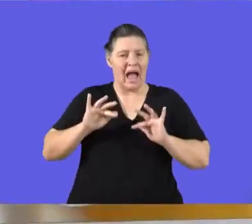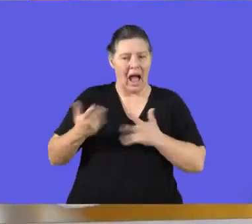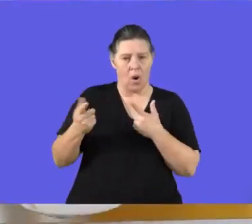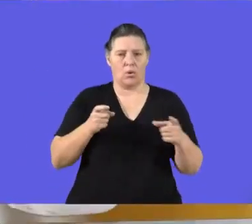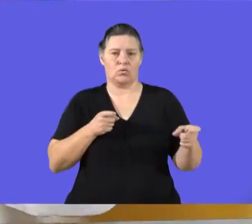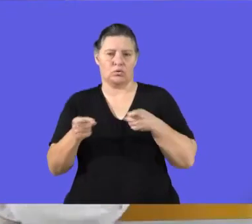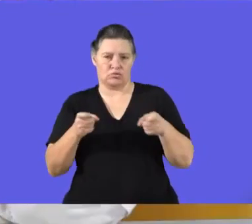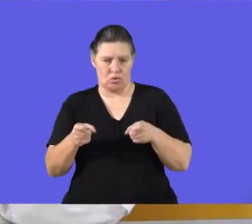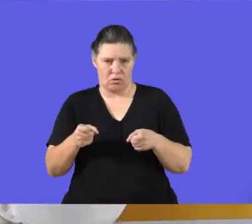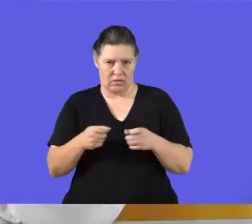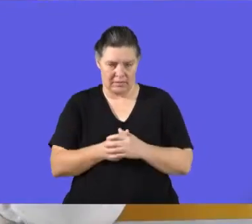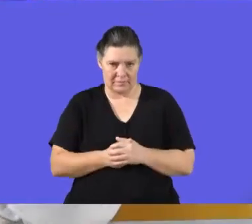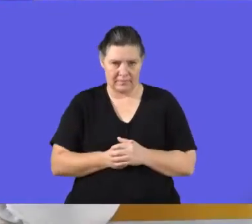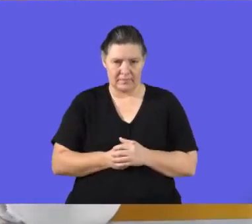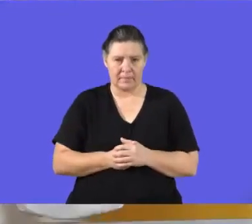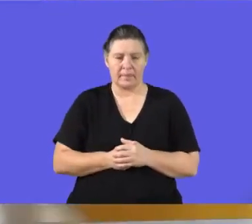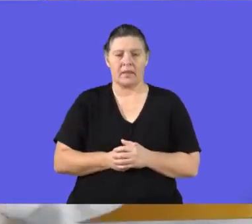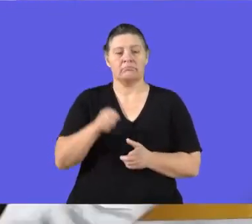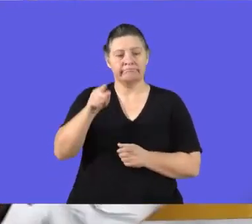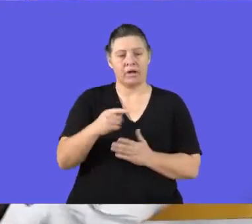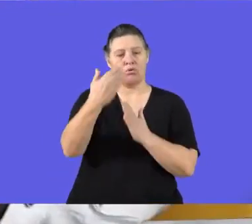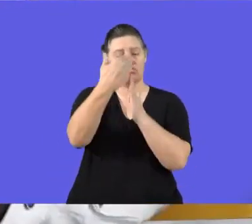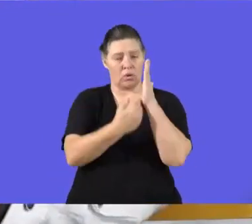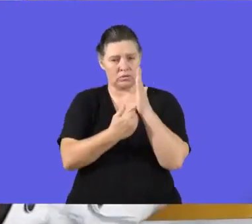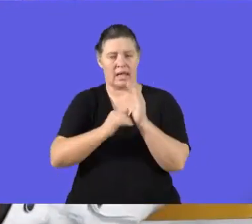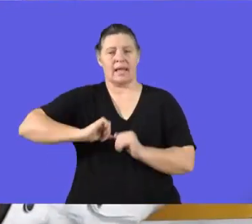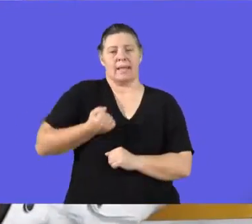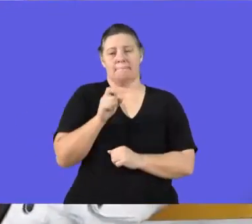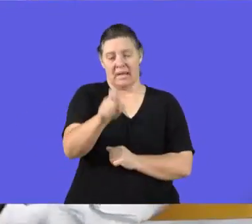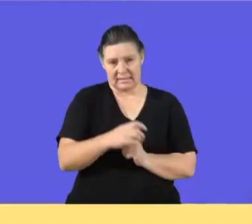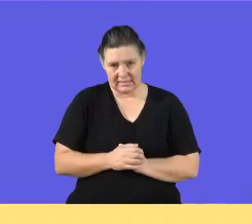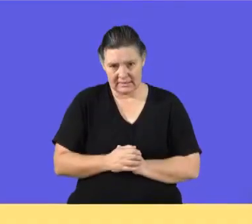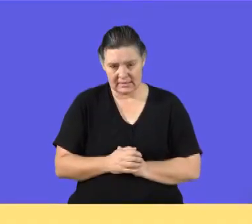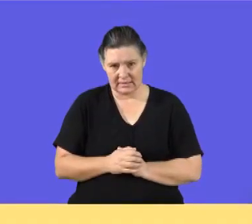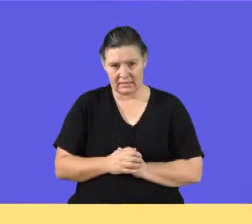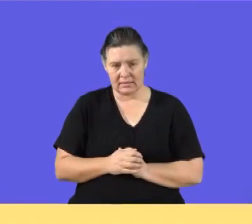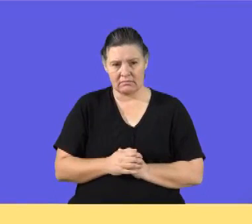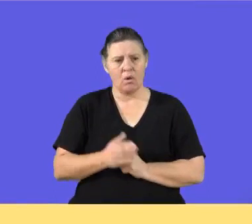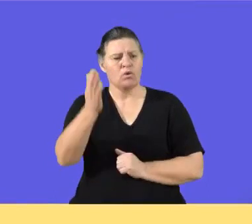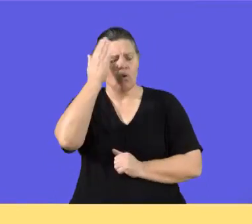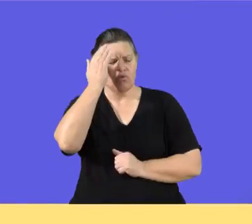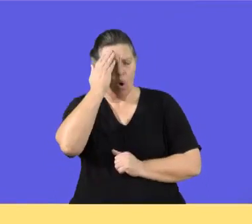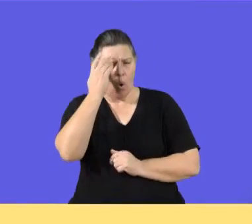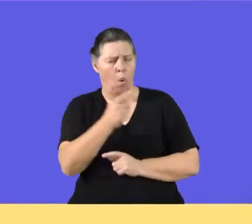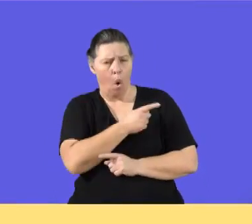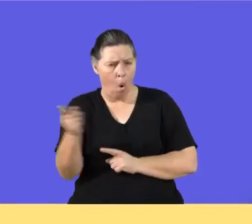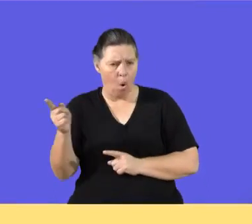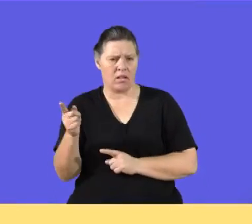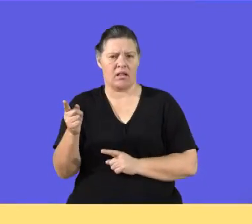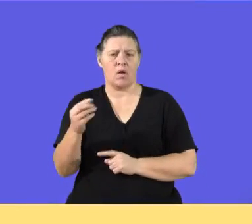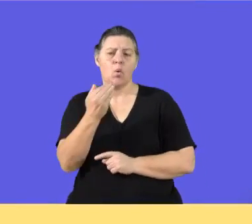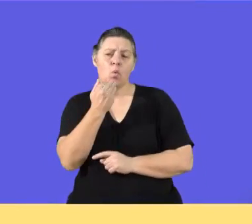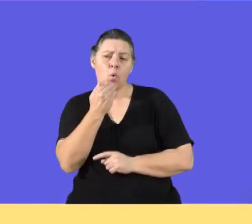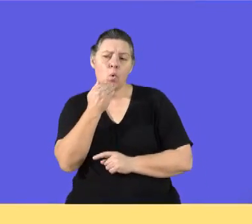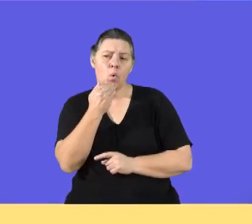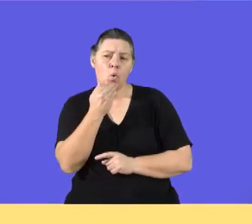can send them by post. That is how we can control our debtors. Debtors records must be kept. We must